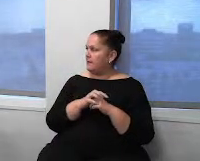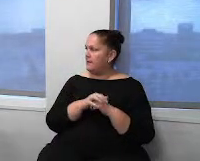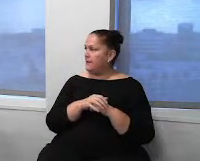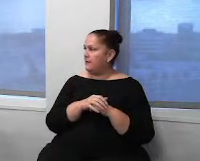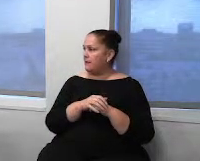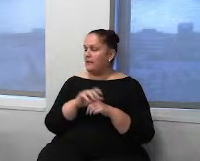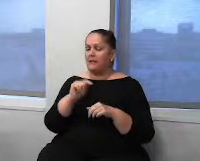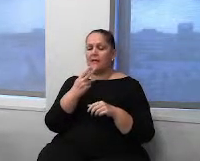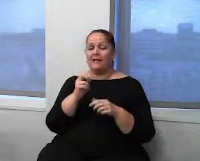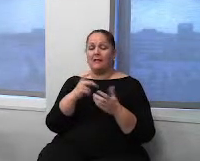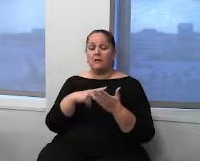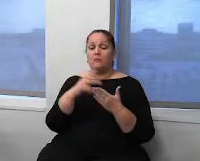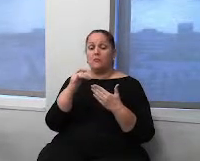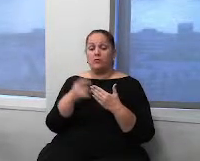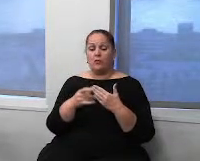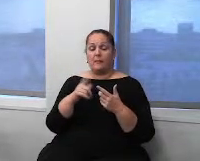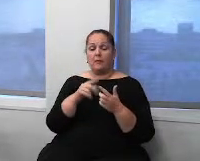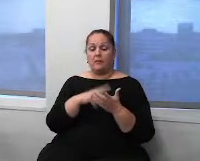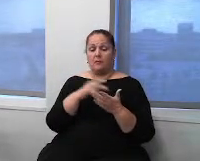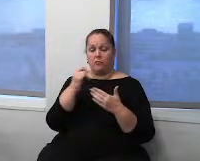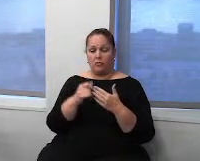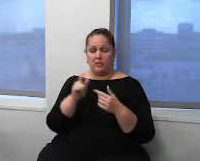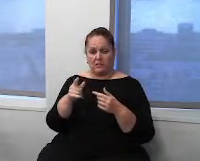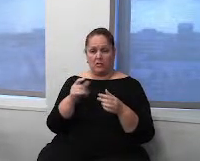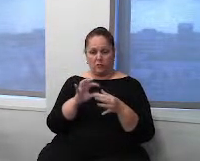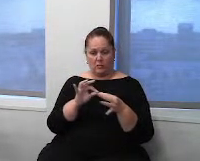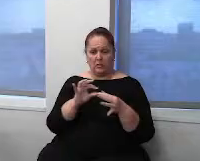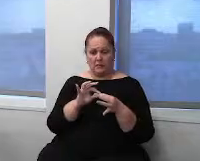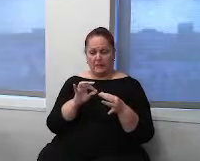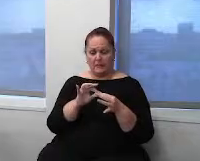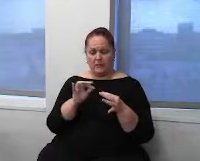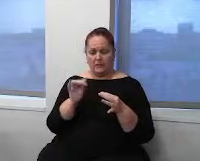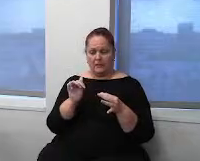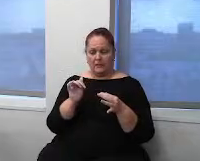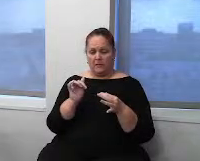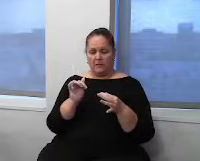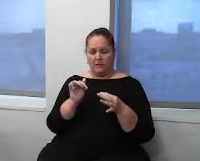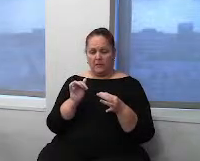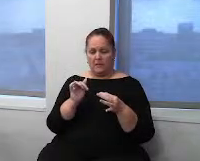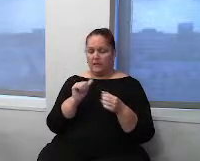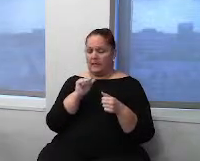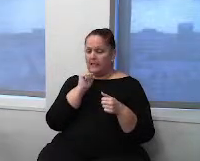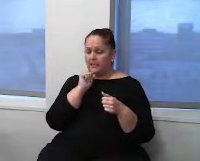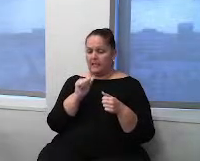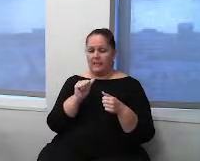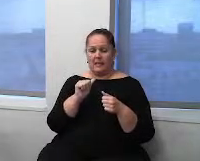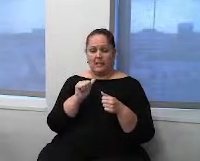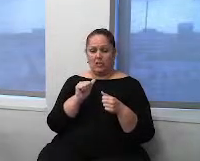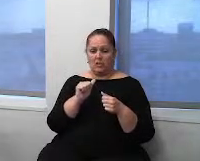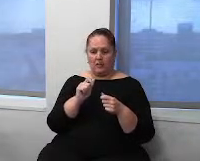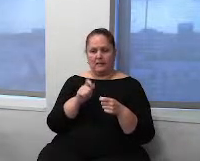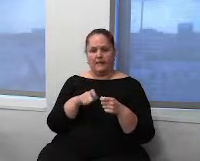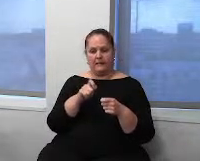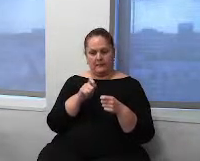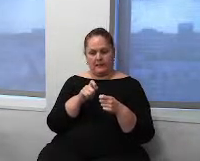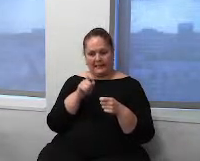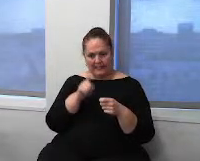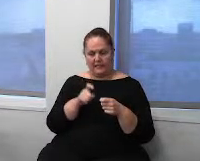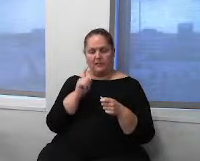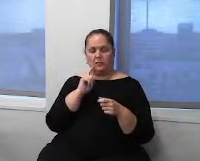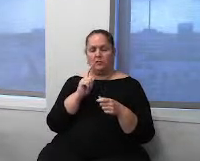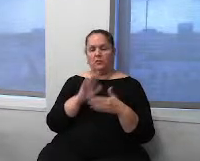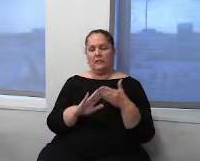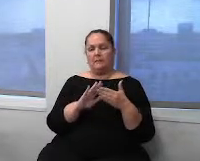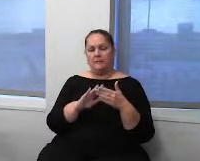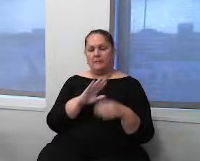time. The programs or the projects that you are talking about are not strictly needed to